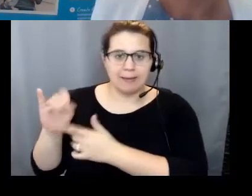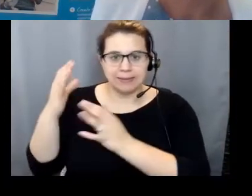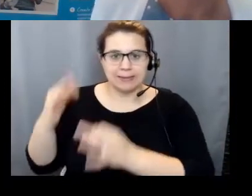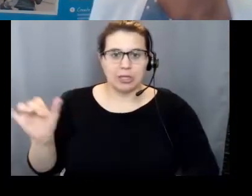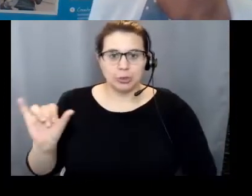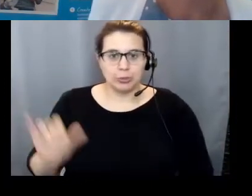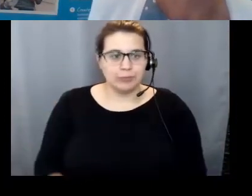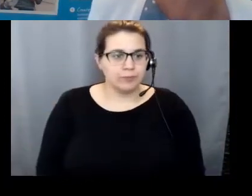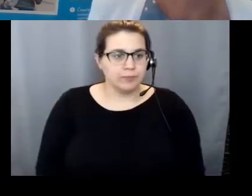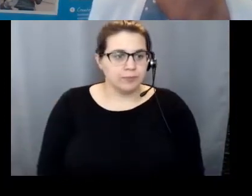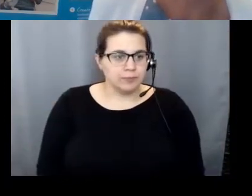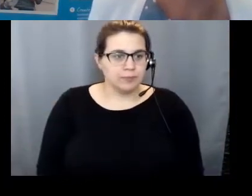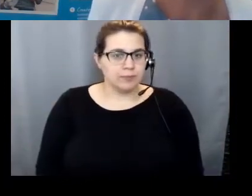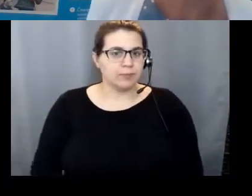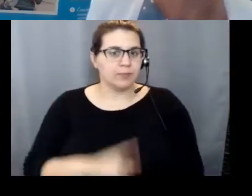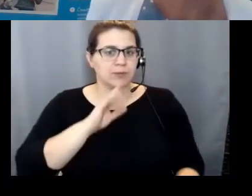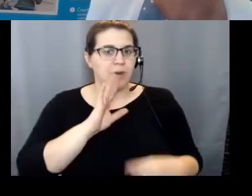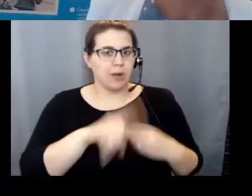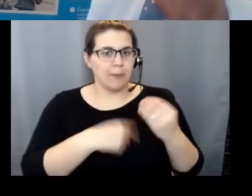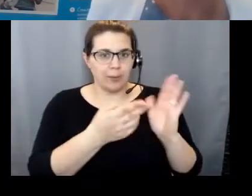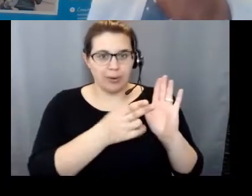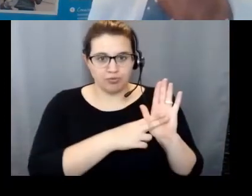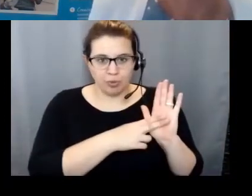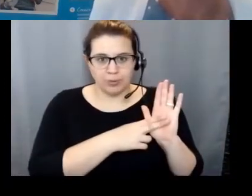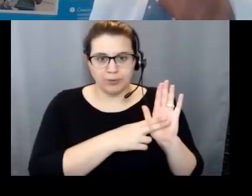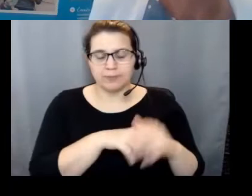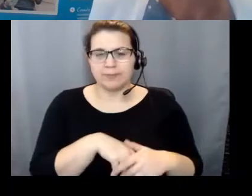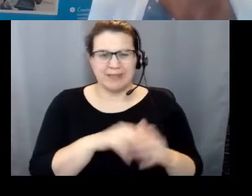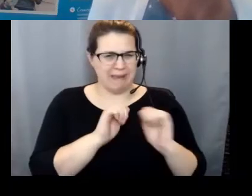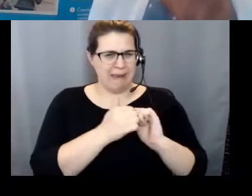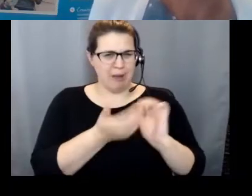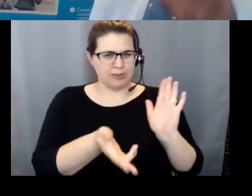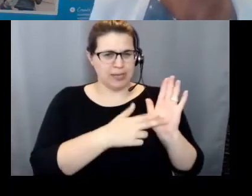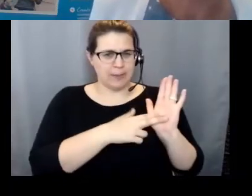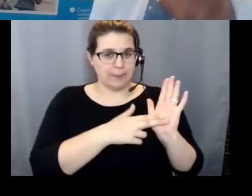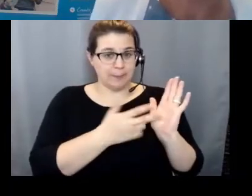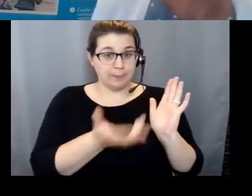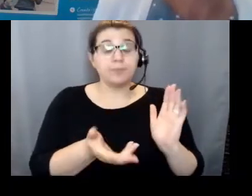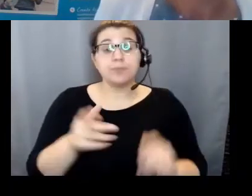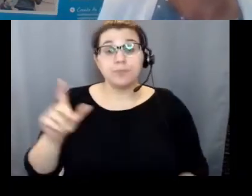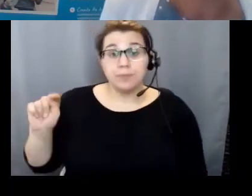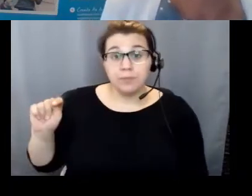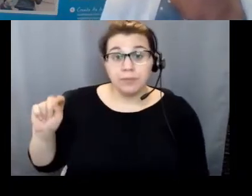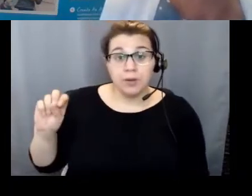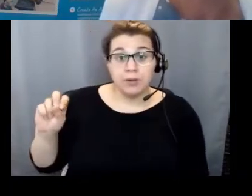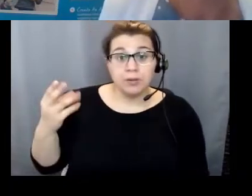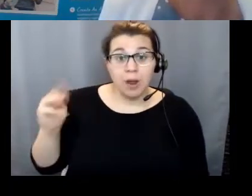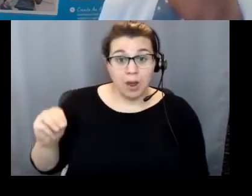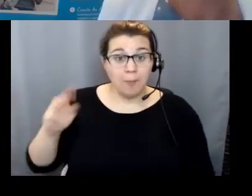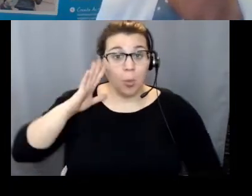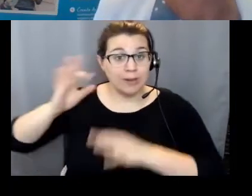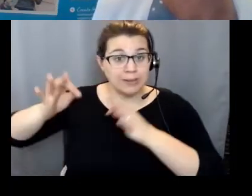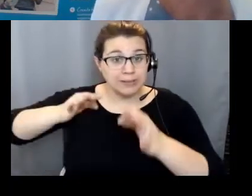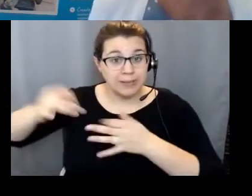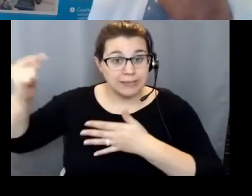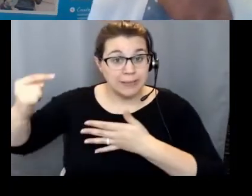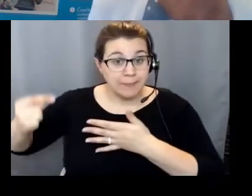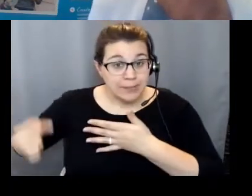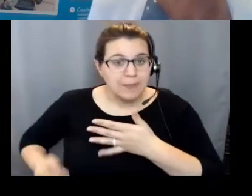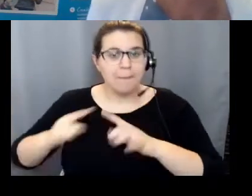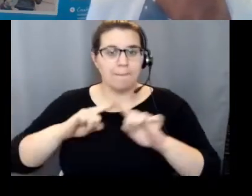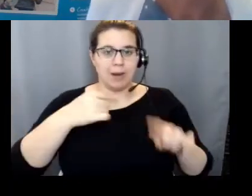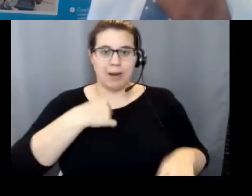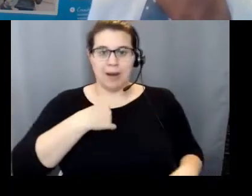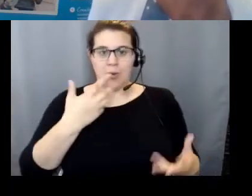talk about enrollment real quick. How do you enroll? So while Tom will be providing a walkthrough, I just want to quickly mention a few